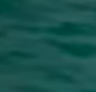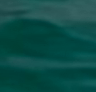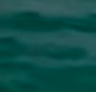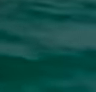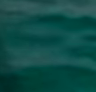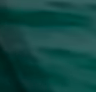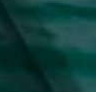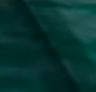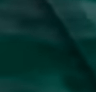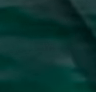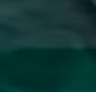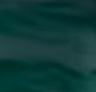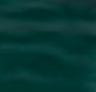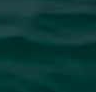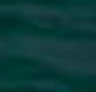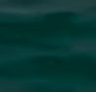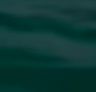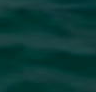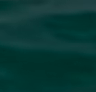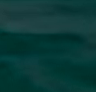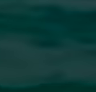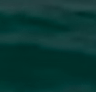Time now for weather.